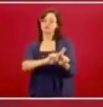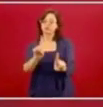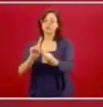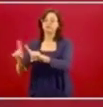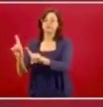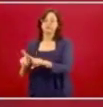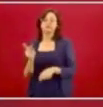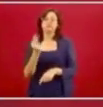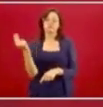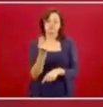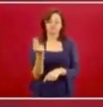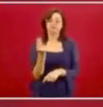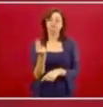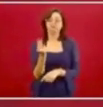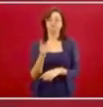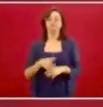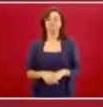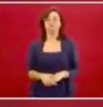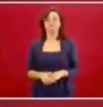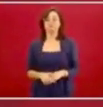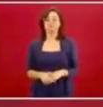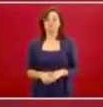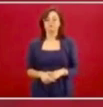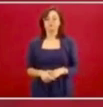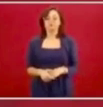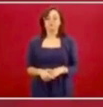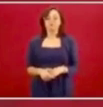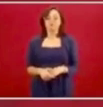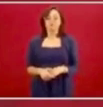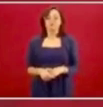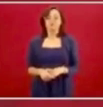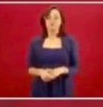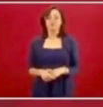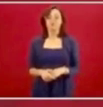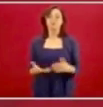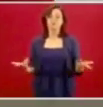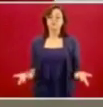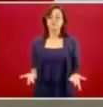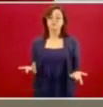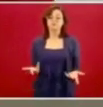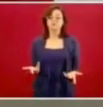disability need specific cares and special